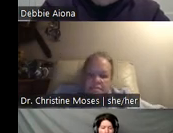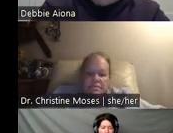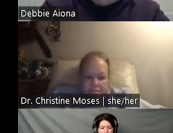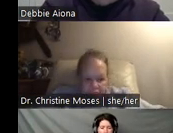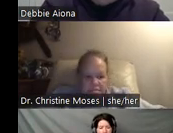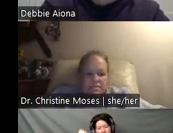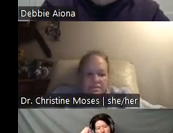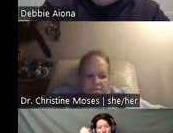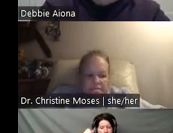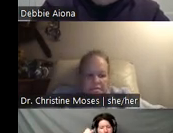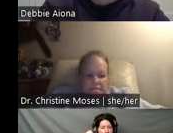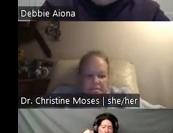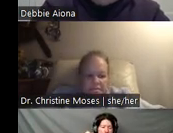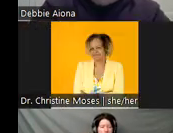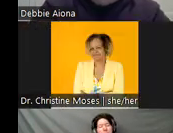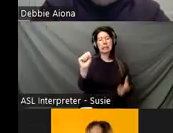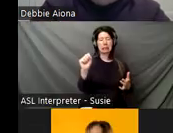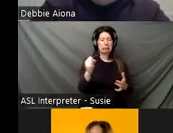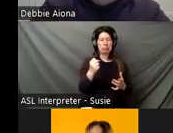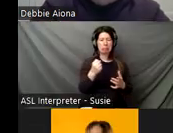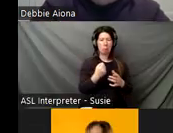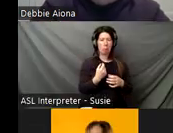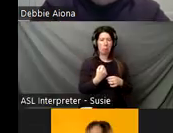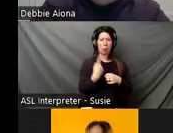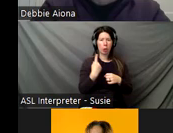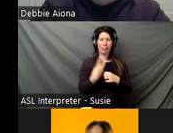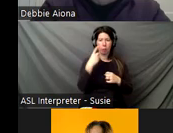you know, a summer or two ago. And